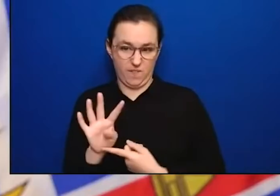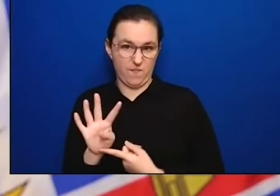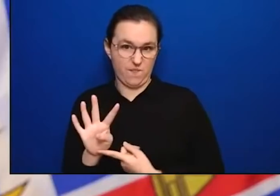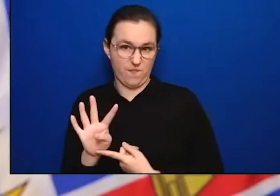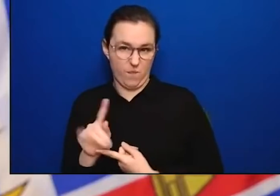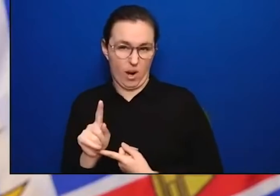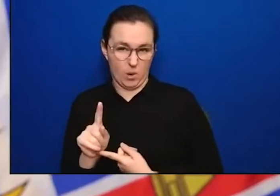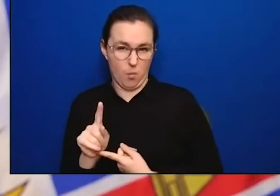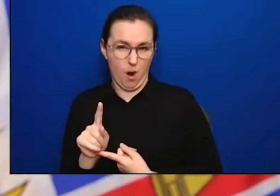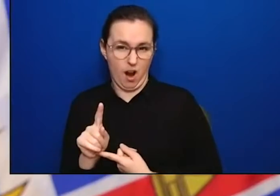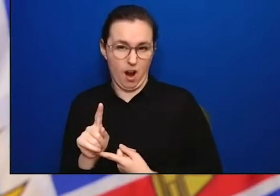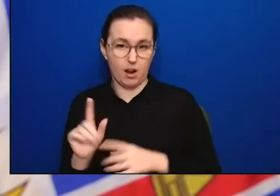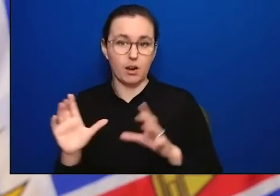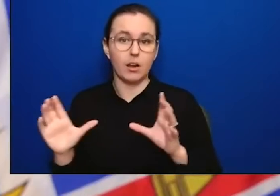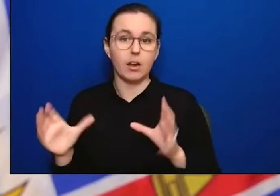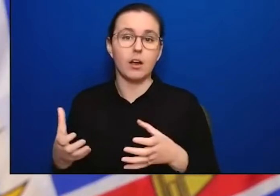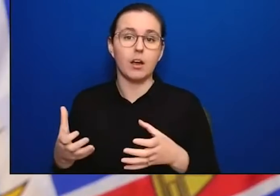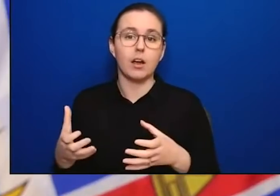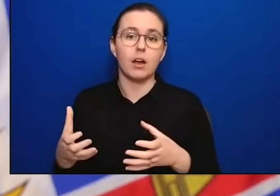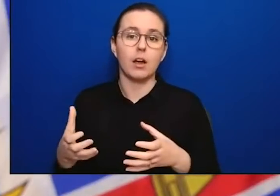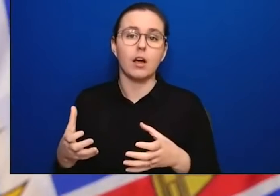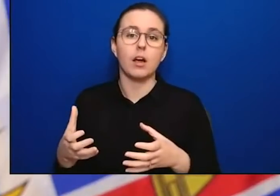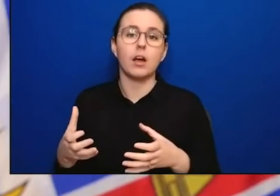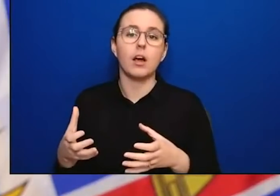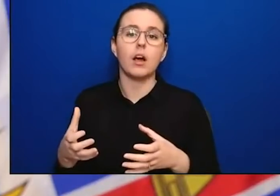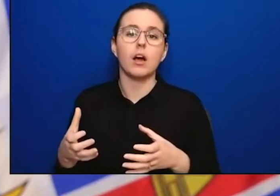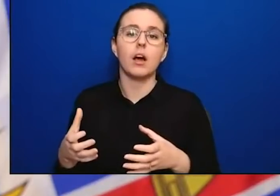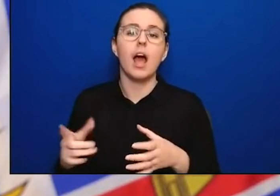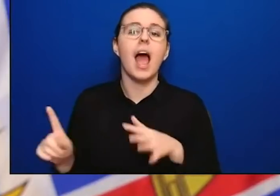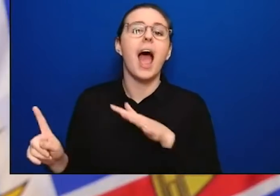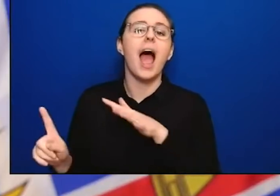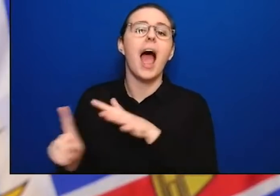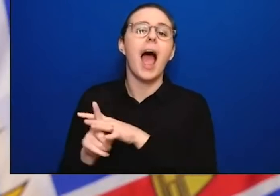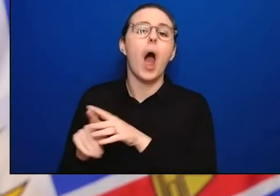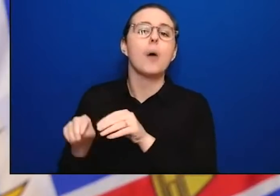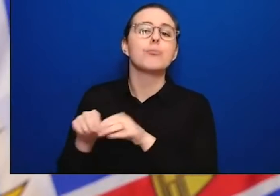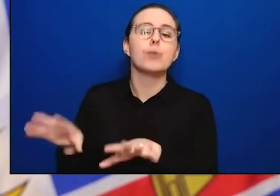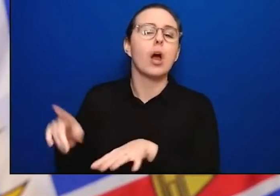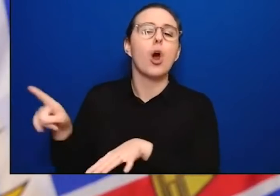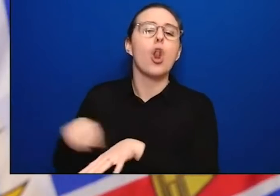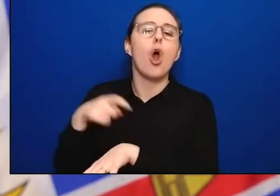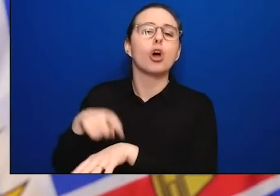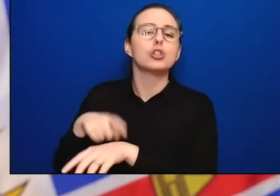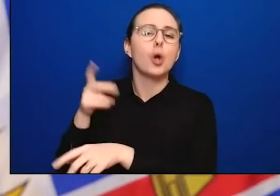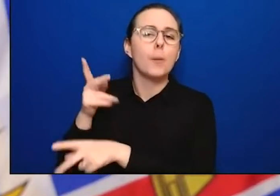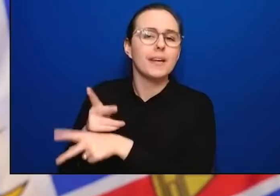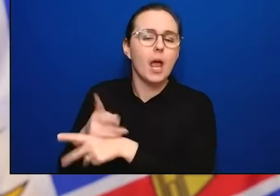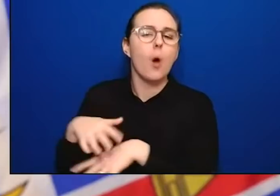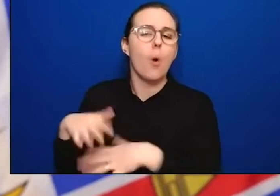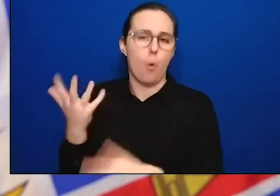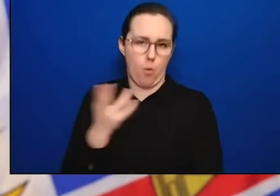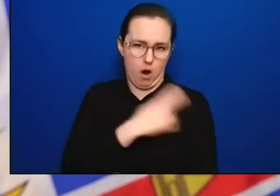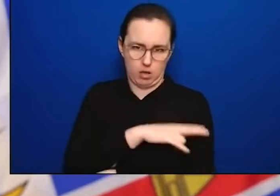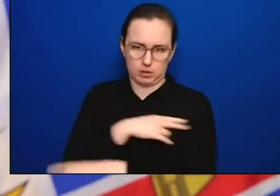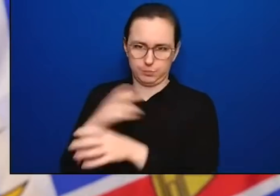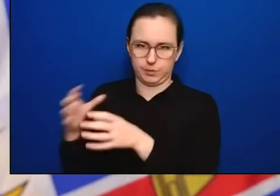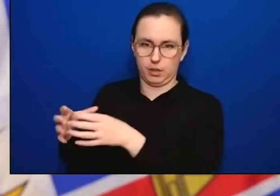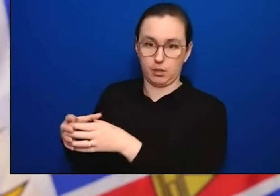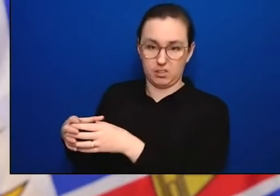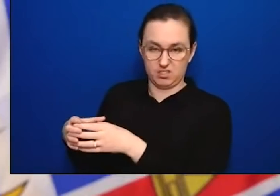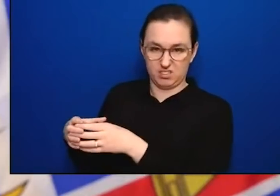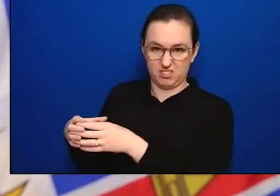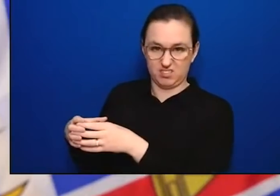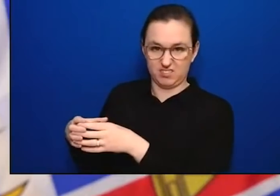not surprisingly, about a third of them, 41 of them, were people associated with an outbreak in long-term